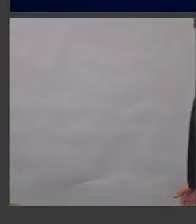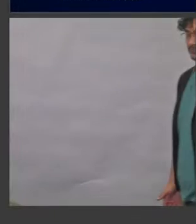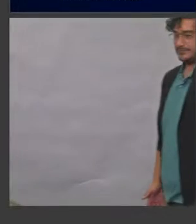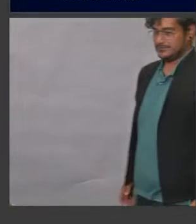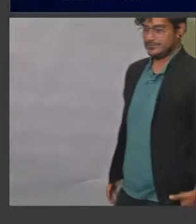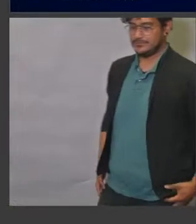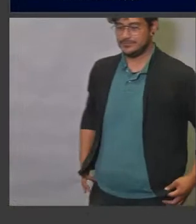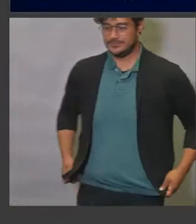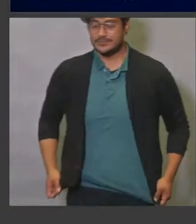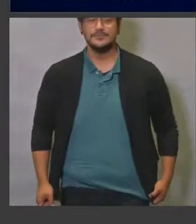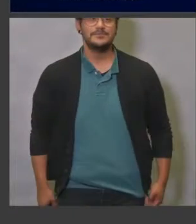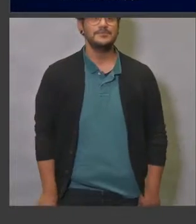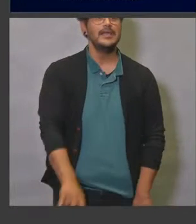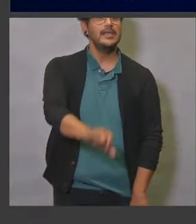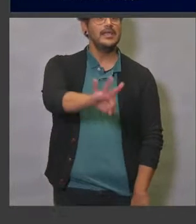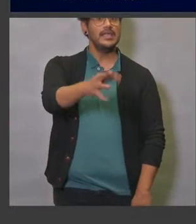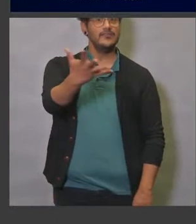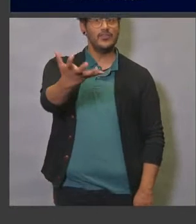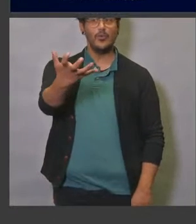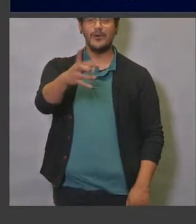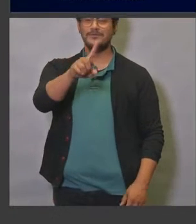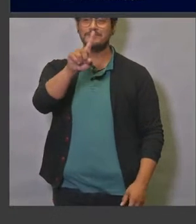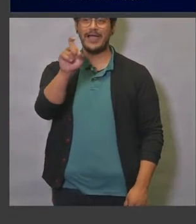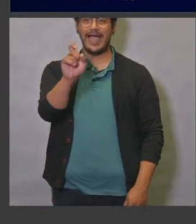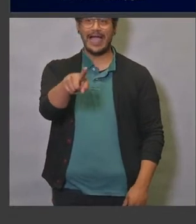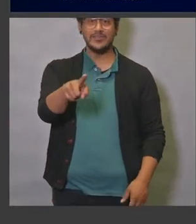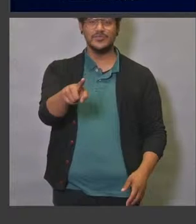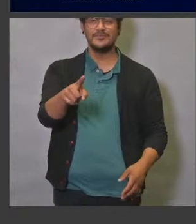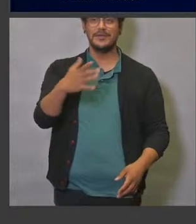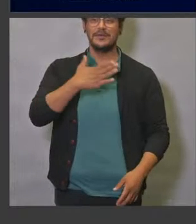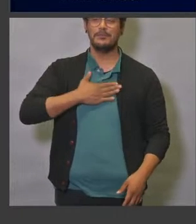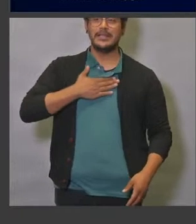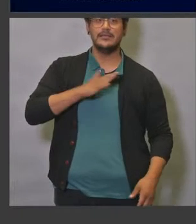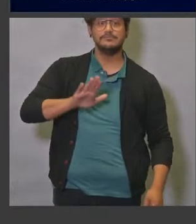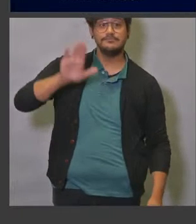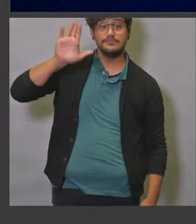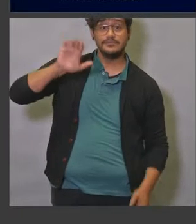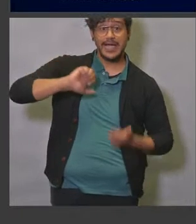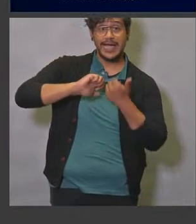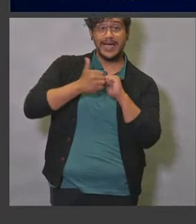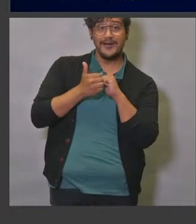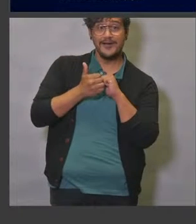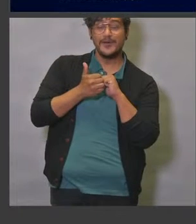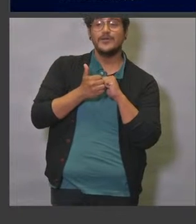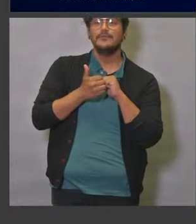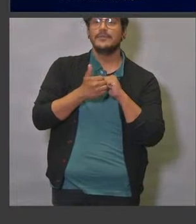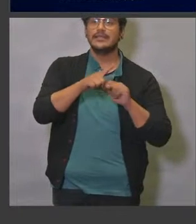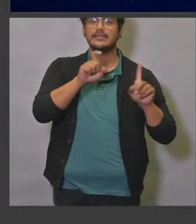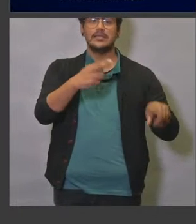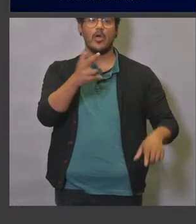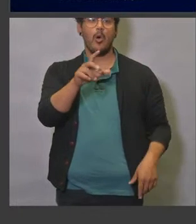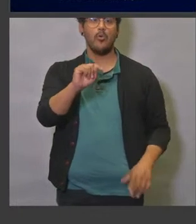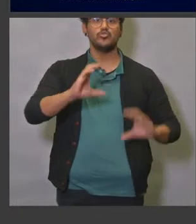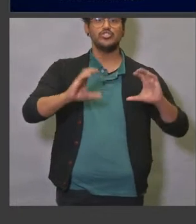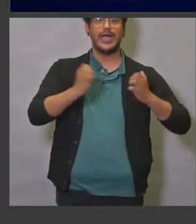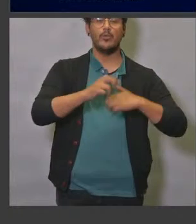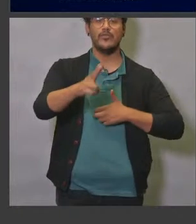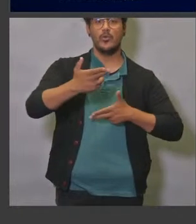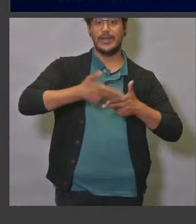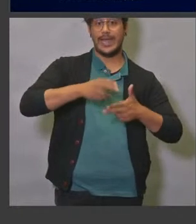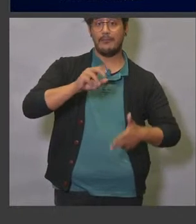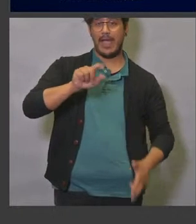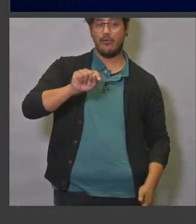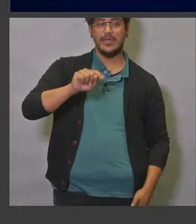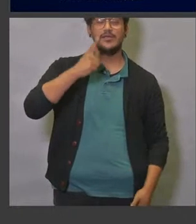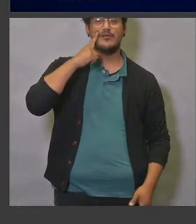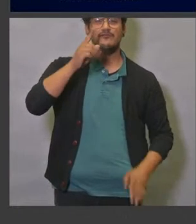Ladies and gentlemen, if you wish to ask a question, please raise your hand using the hand icon or send the host a chat with your name and outlet to be